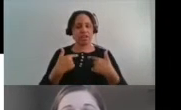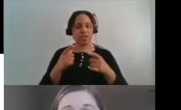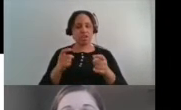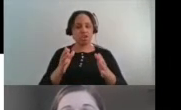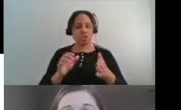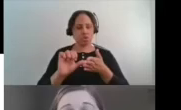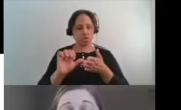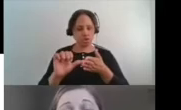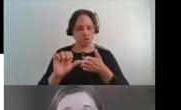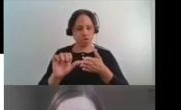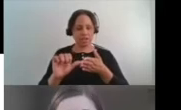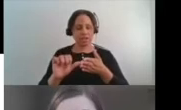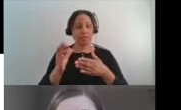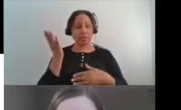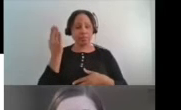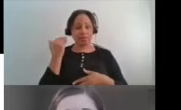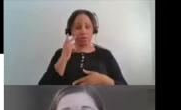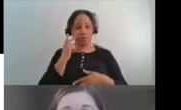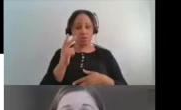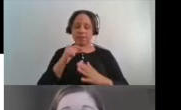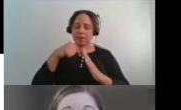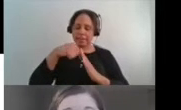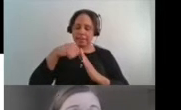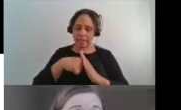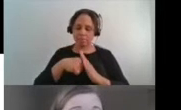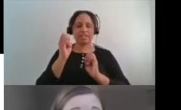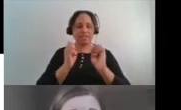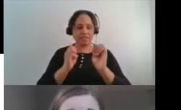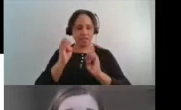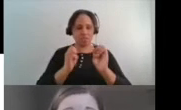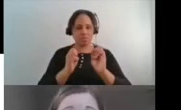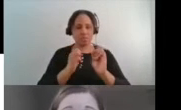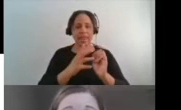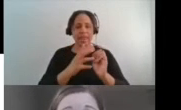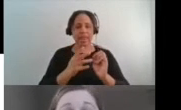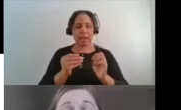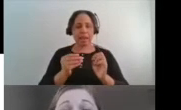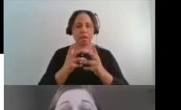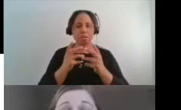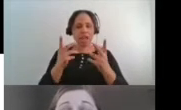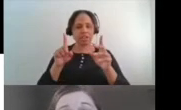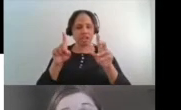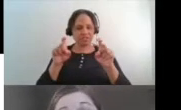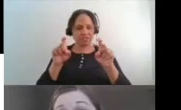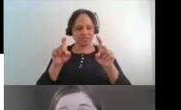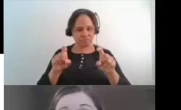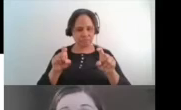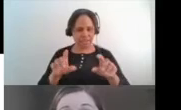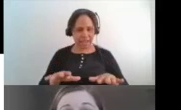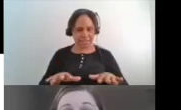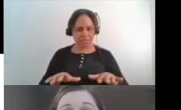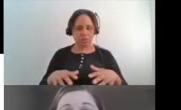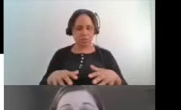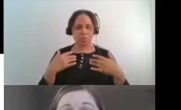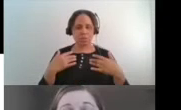before, it's a very comprehensive evaluation, and there's a significant amount of testing that goes into it, and that can be overwhelming.